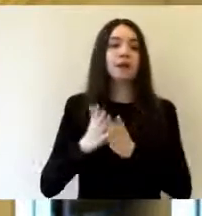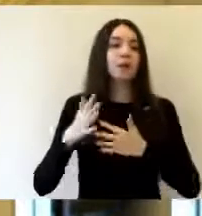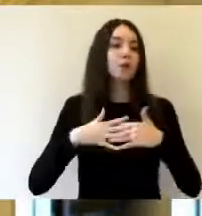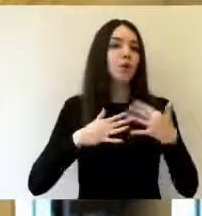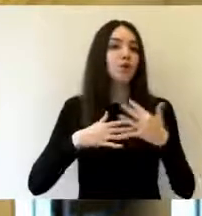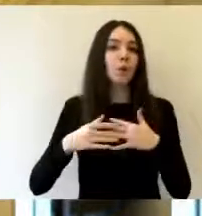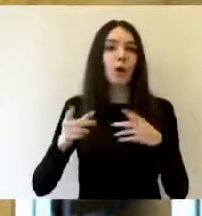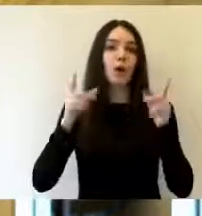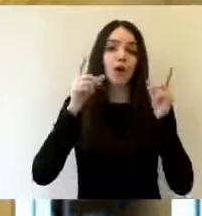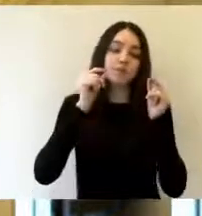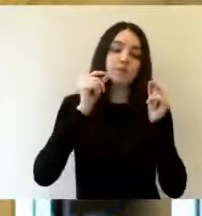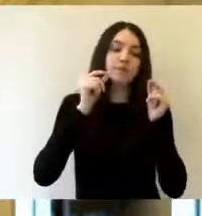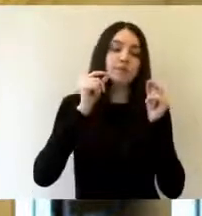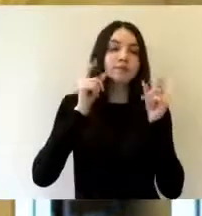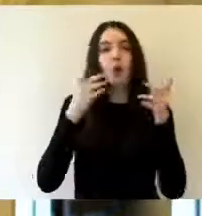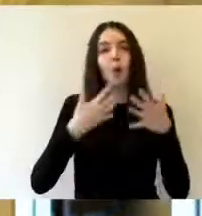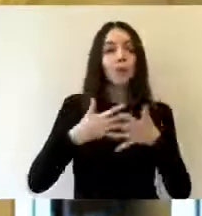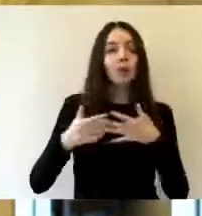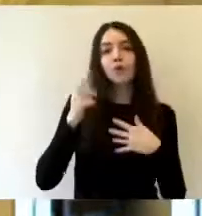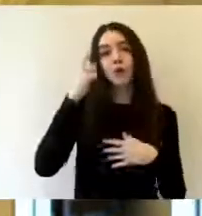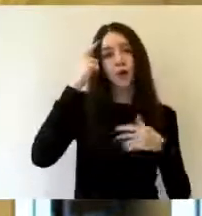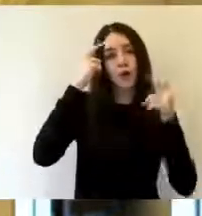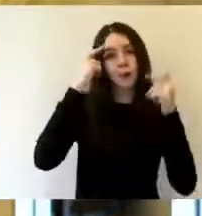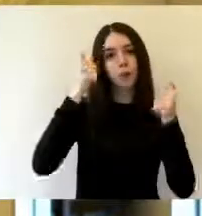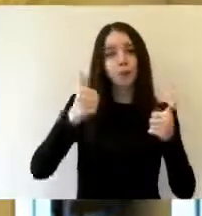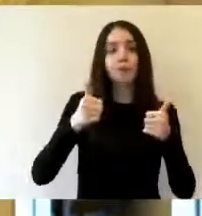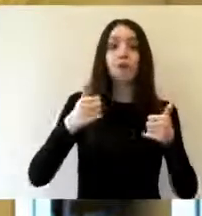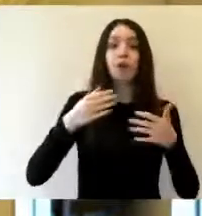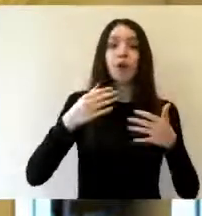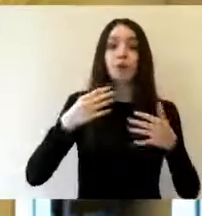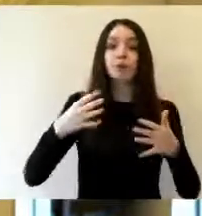eyes, live your life. All right, so we're going to